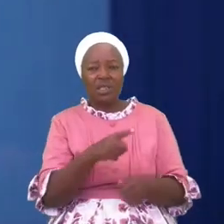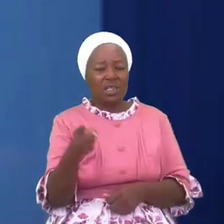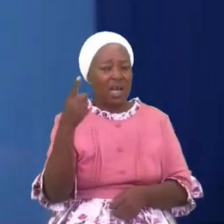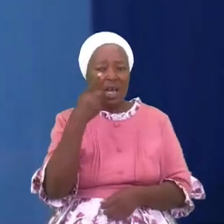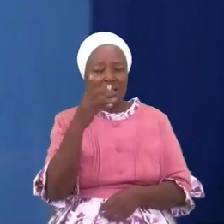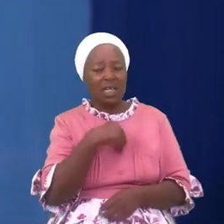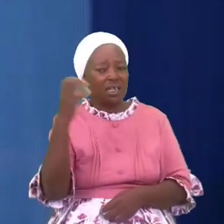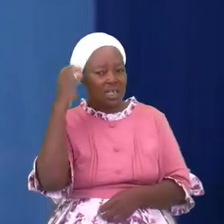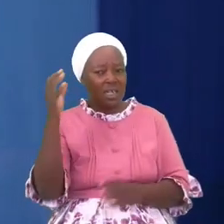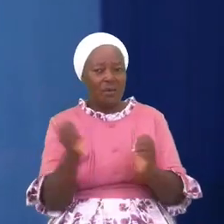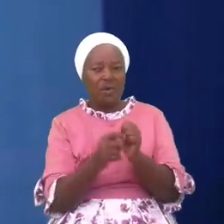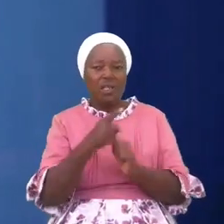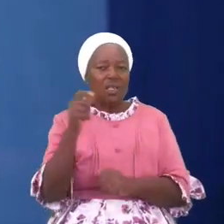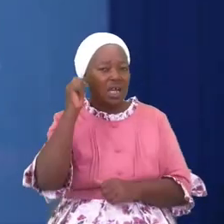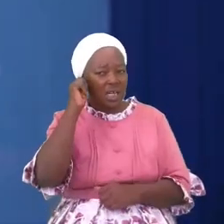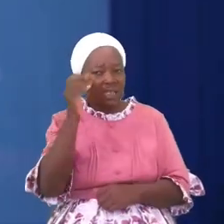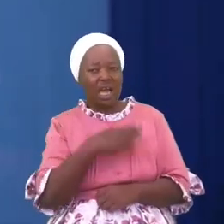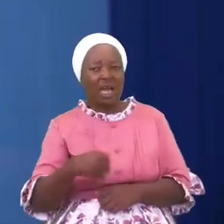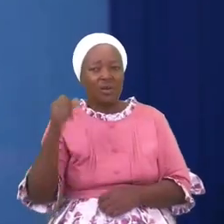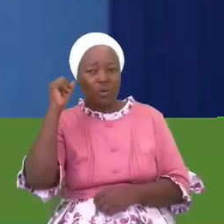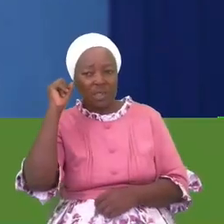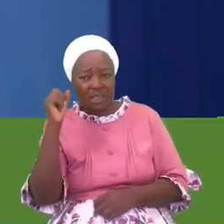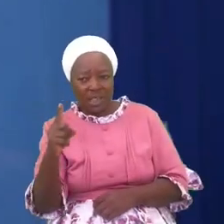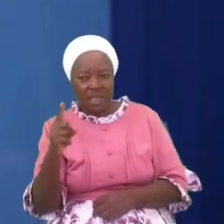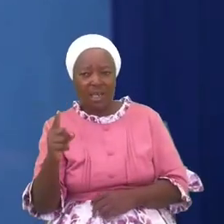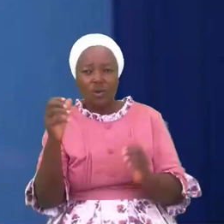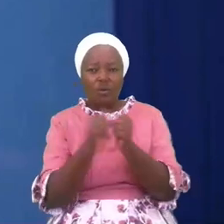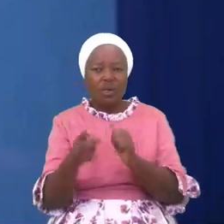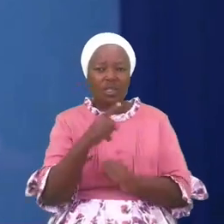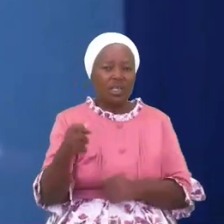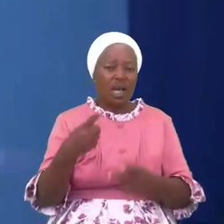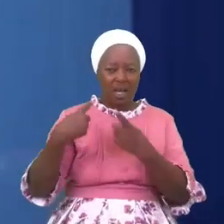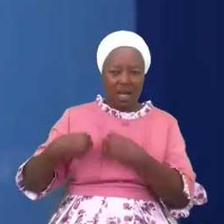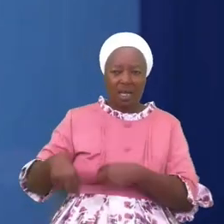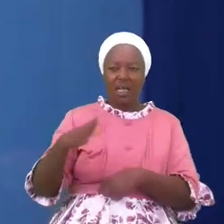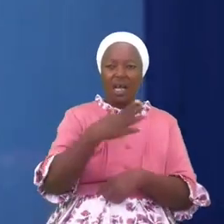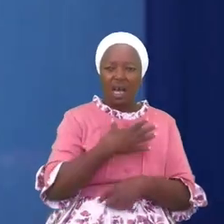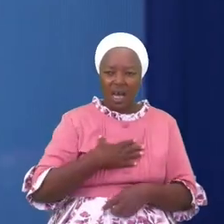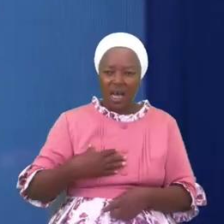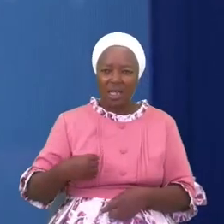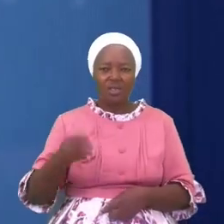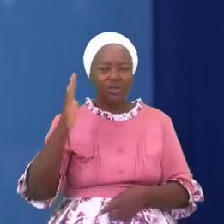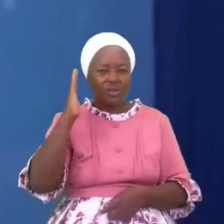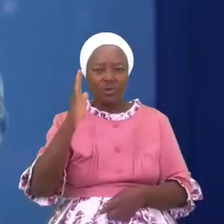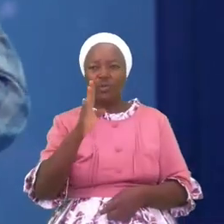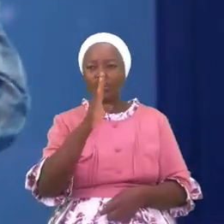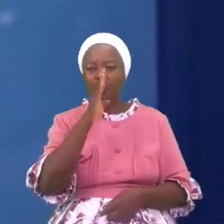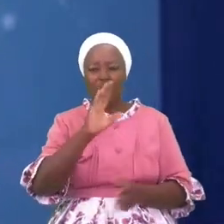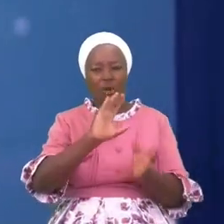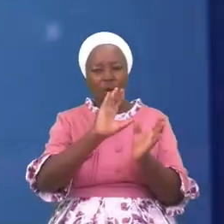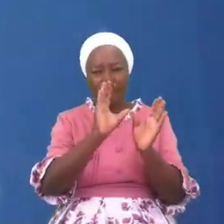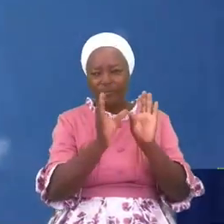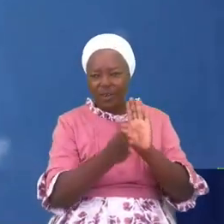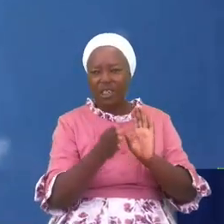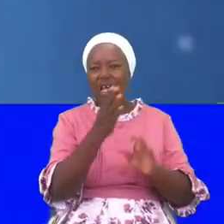understand with their heart and should be converted, and I should heal